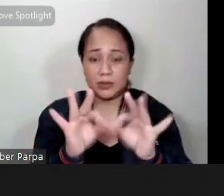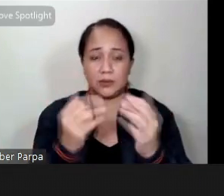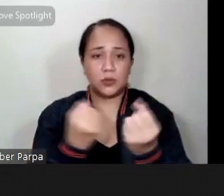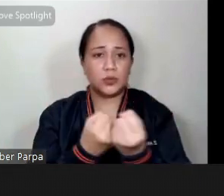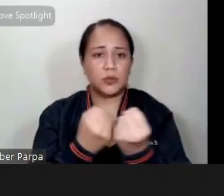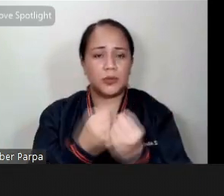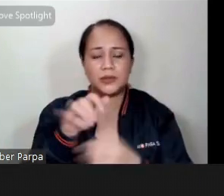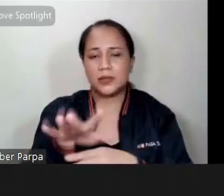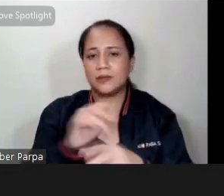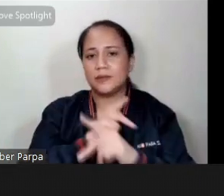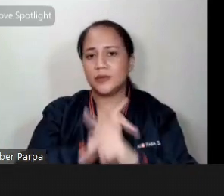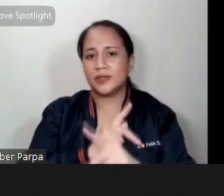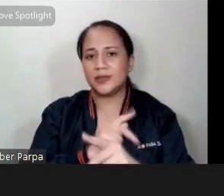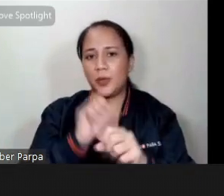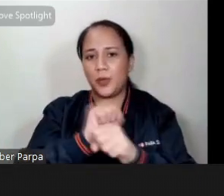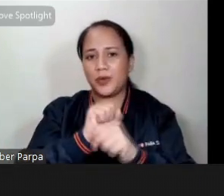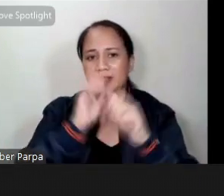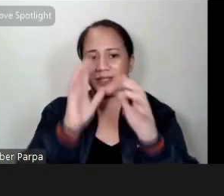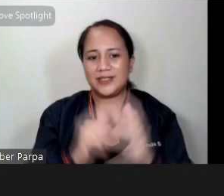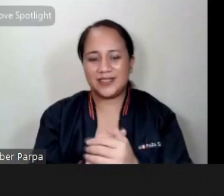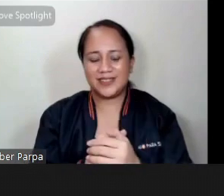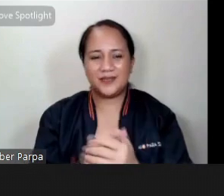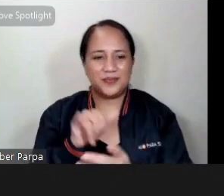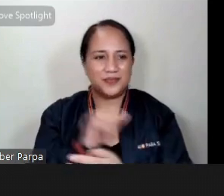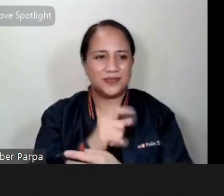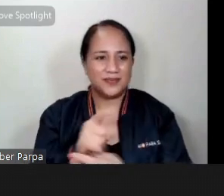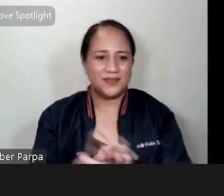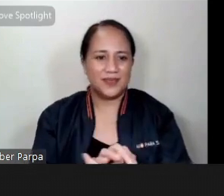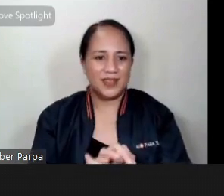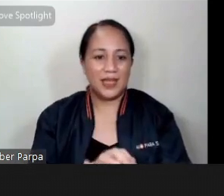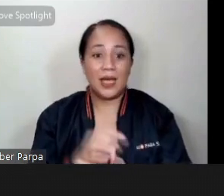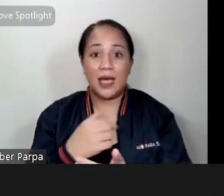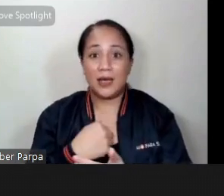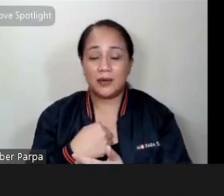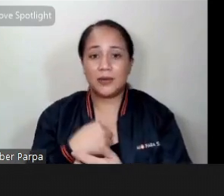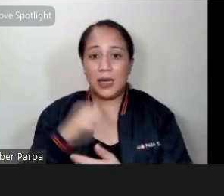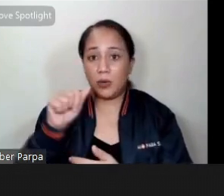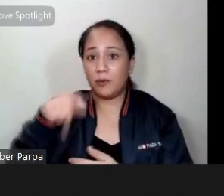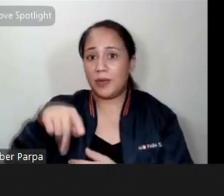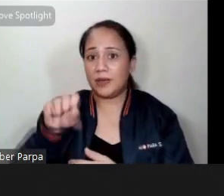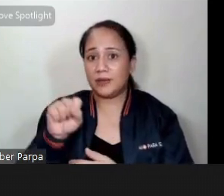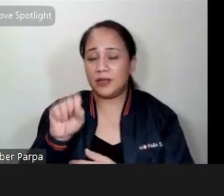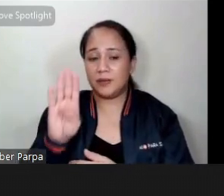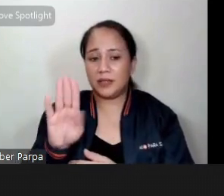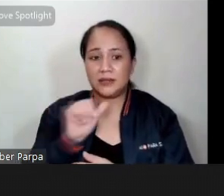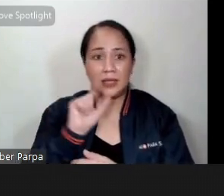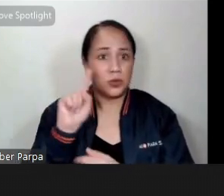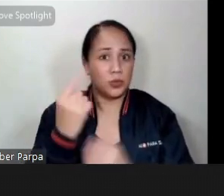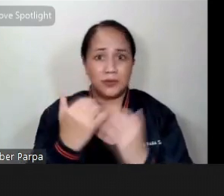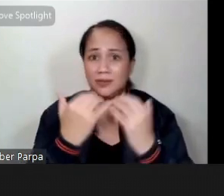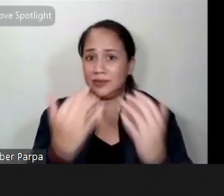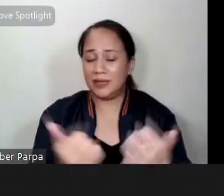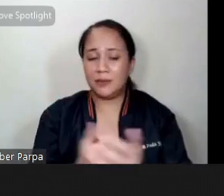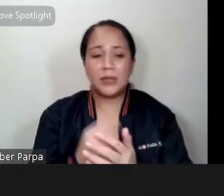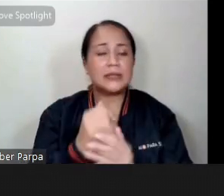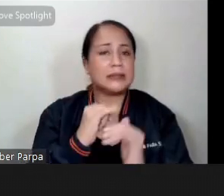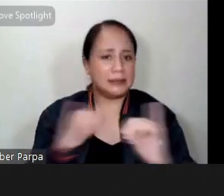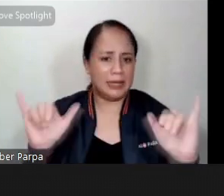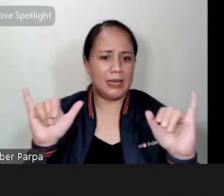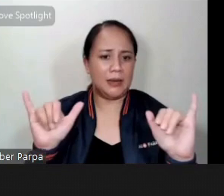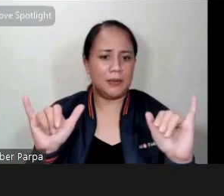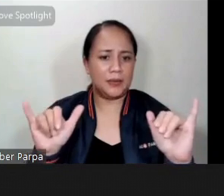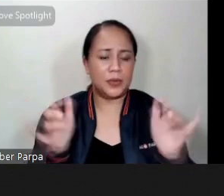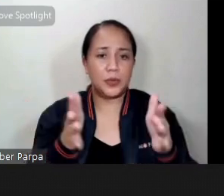support child protection workers like you. Akoparasabata is more than just a conference. It's also a venue where